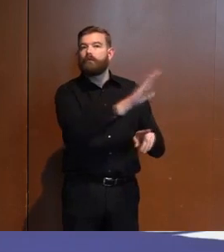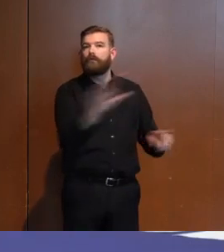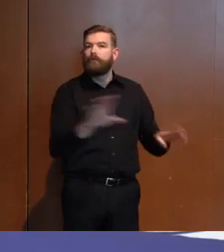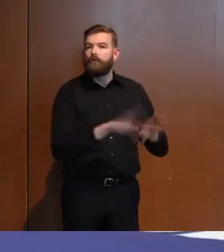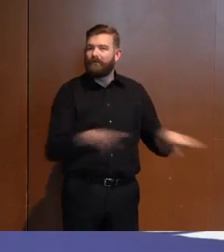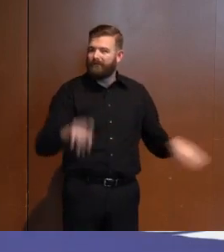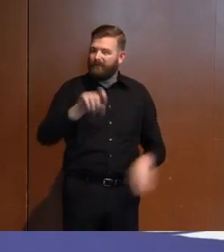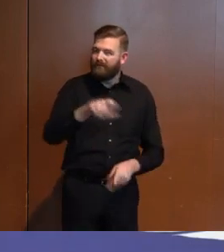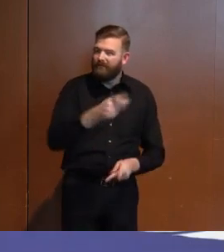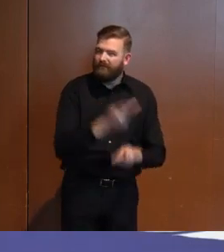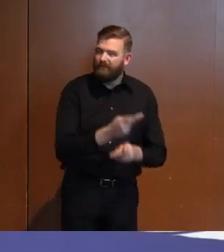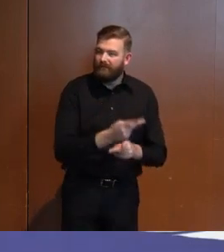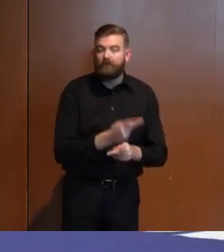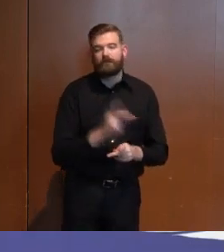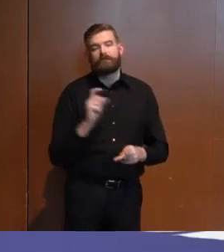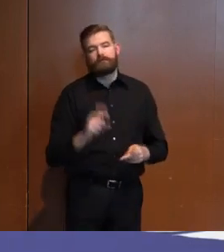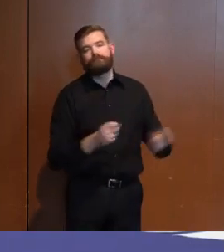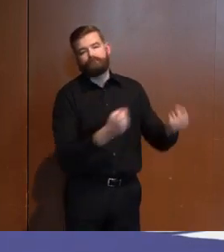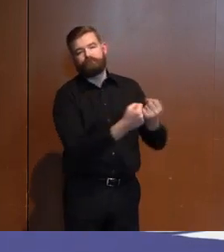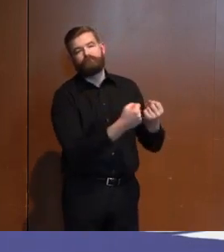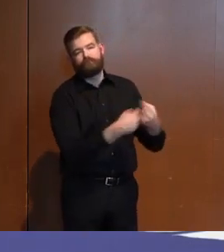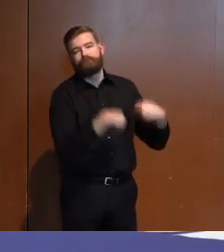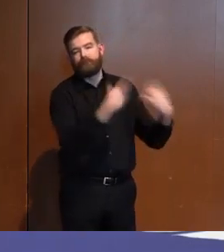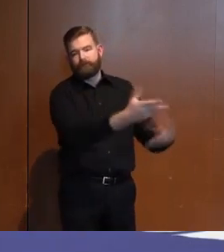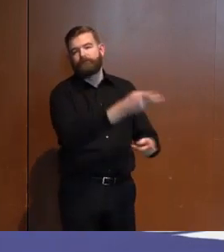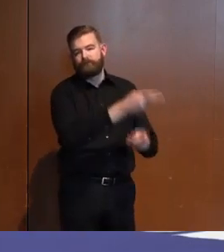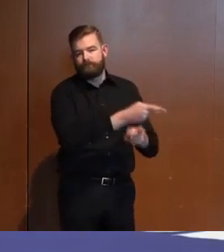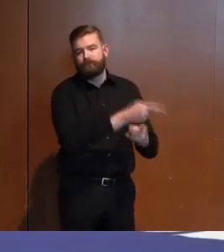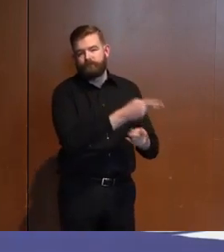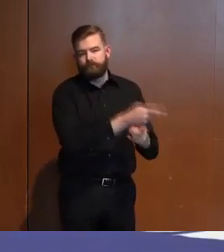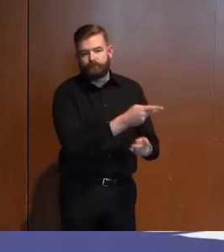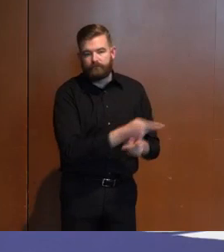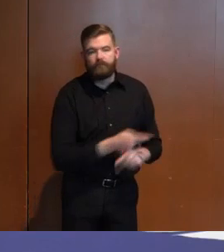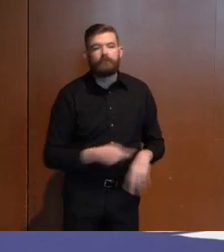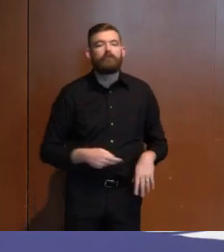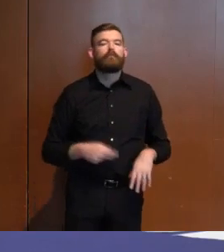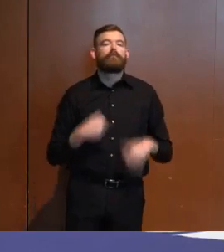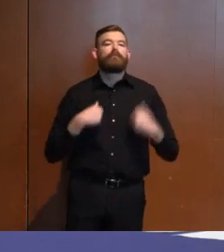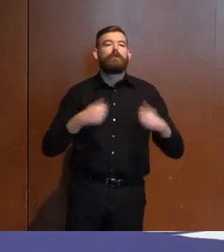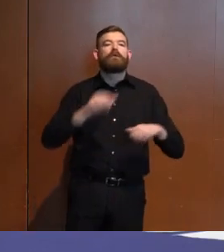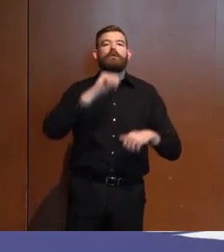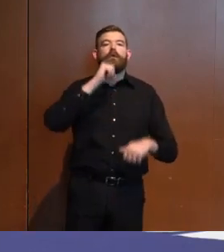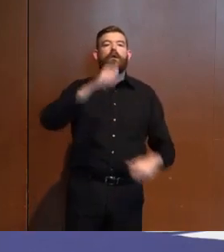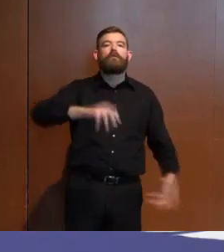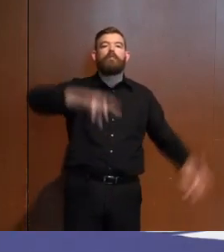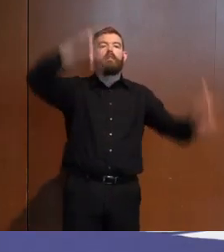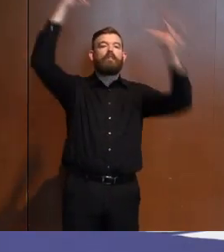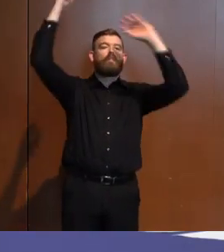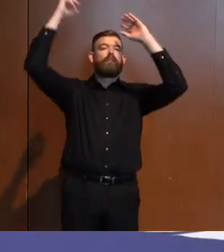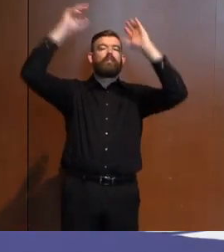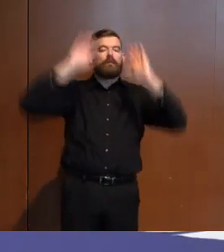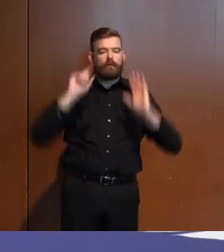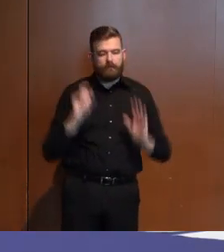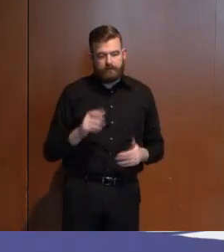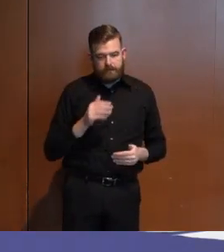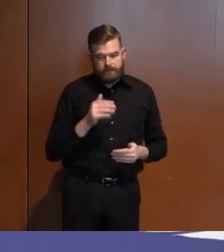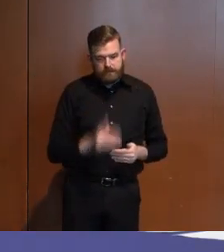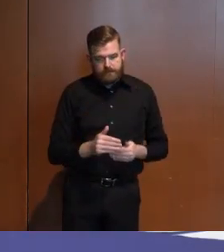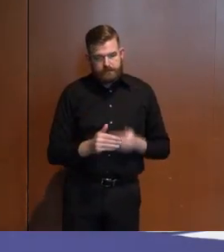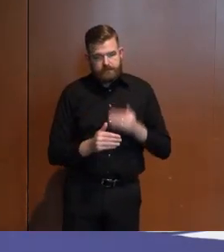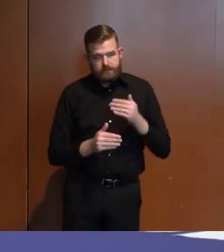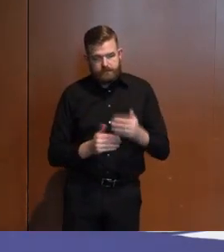the past couple of days, we would try not to tilt the system all at once. The second thing, and Senator Vitale and I had a good conversation about